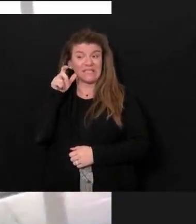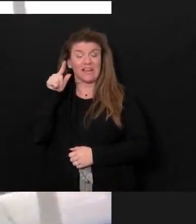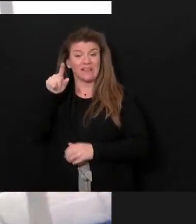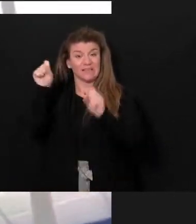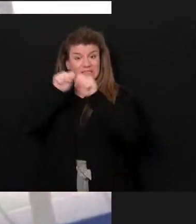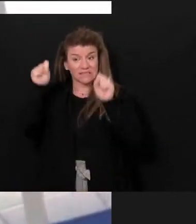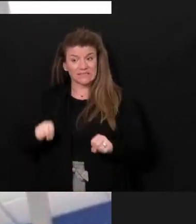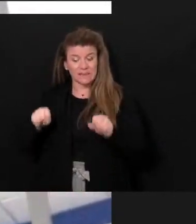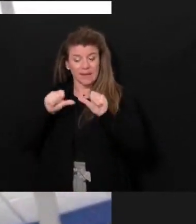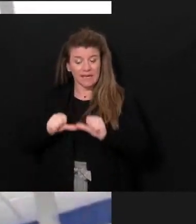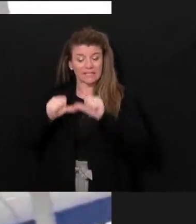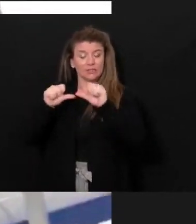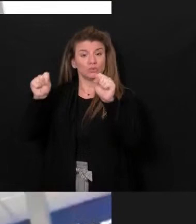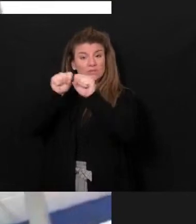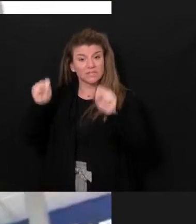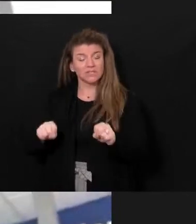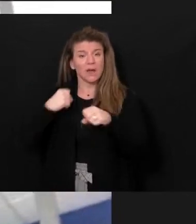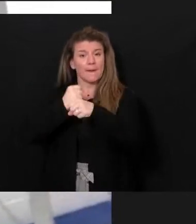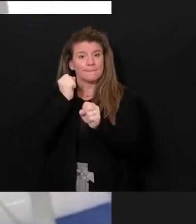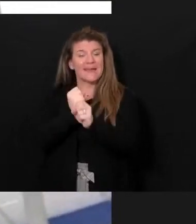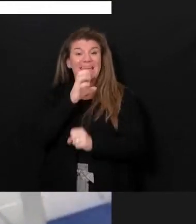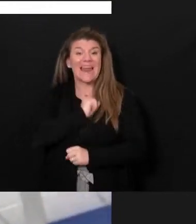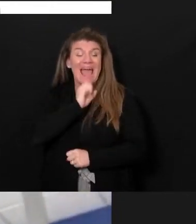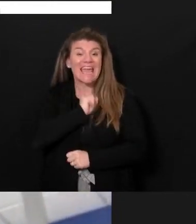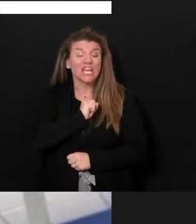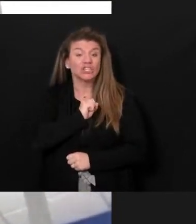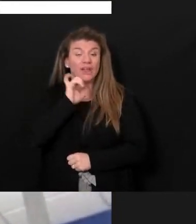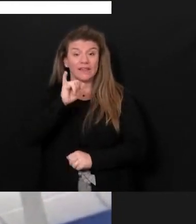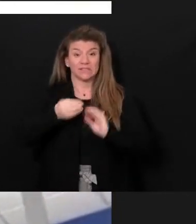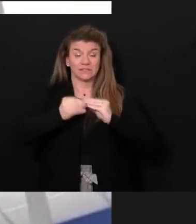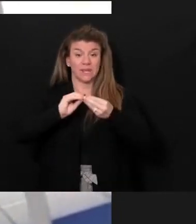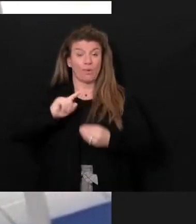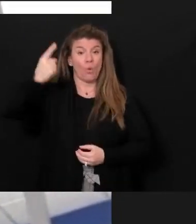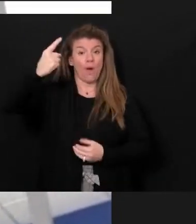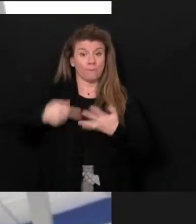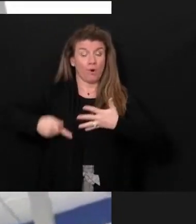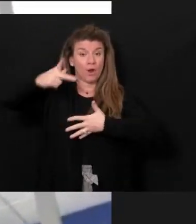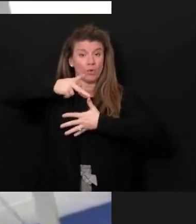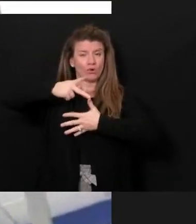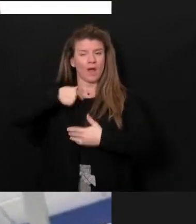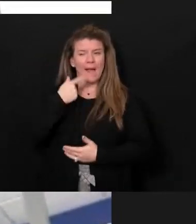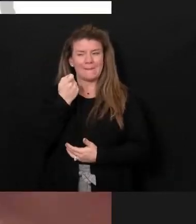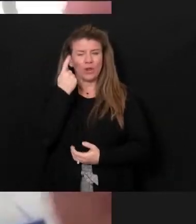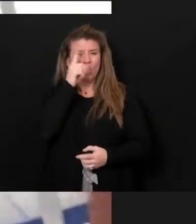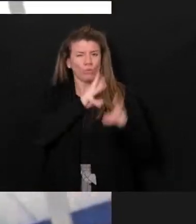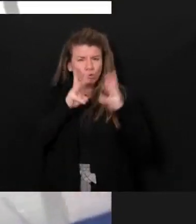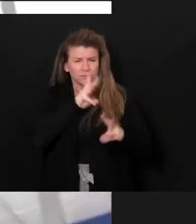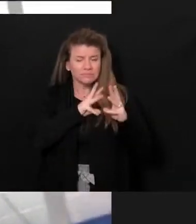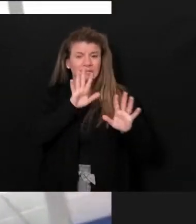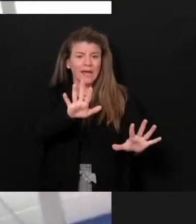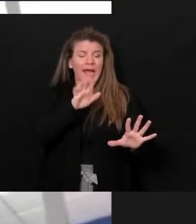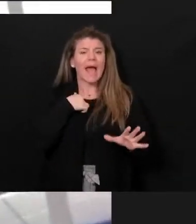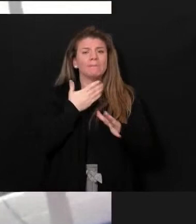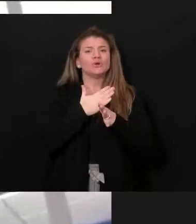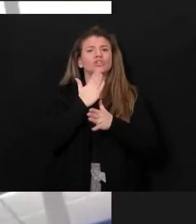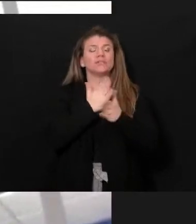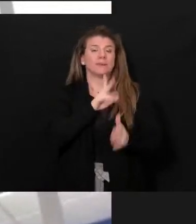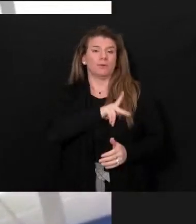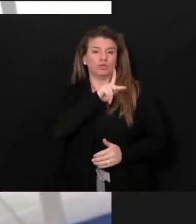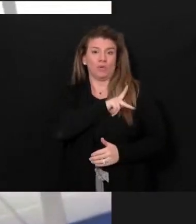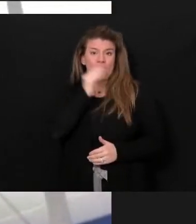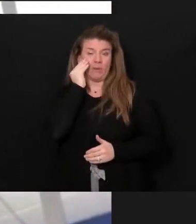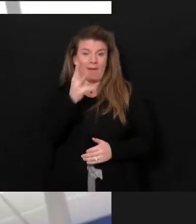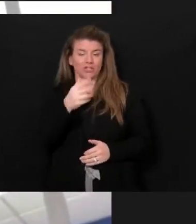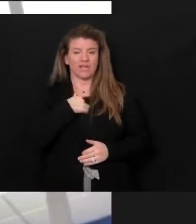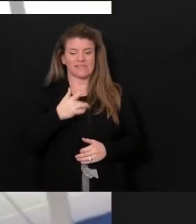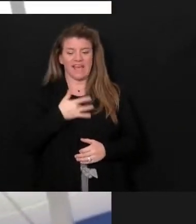this continued system of making age the number one priority, I'm a little concerned. So, and I'm going to share some personal information because